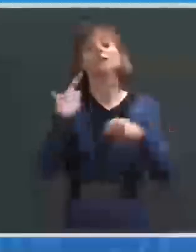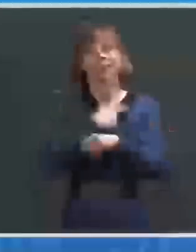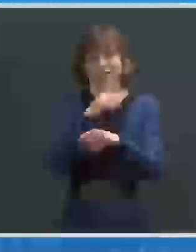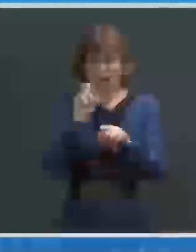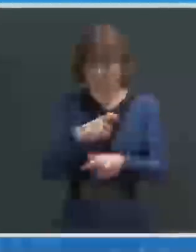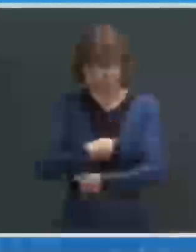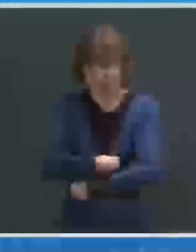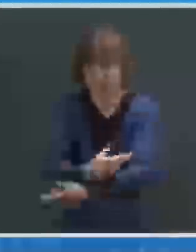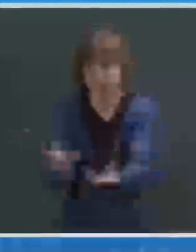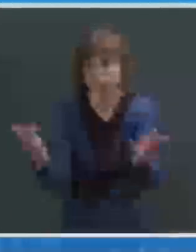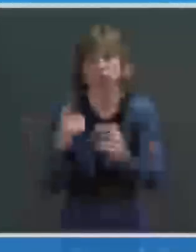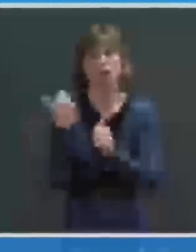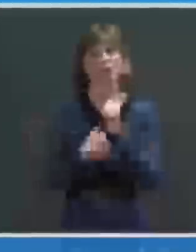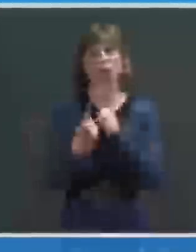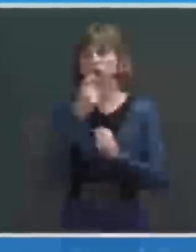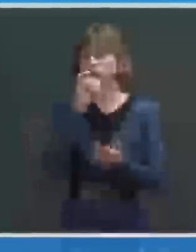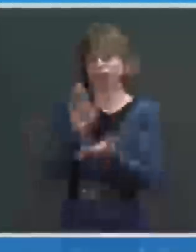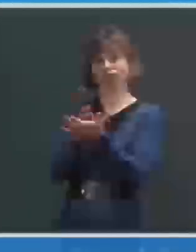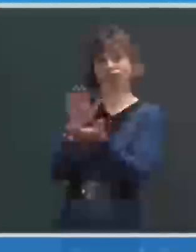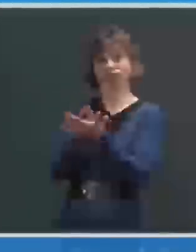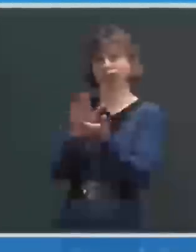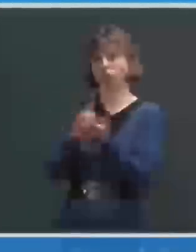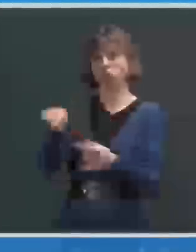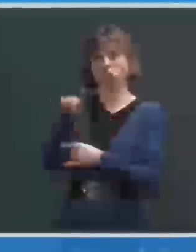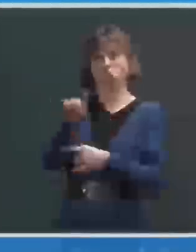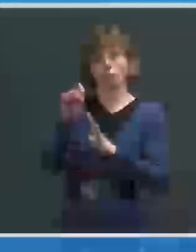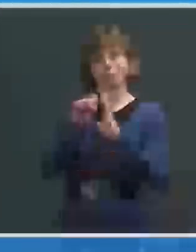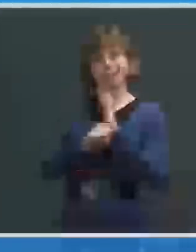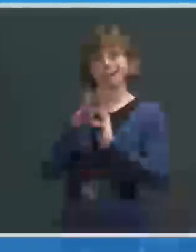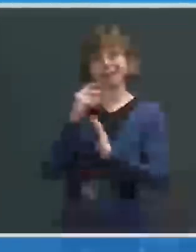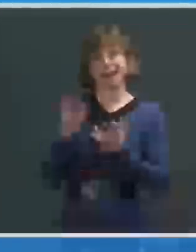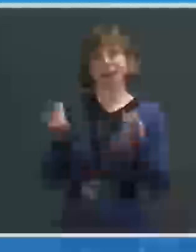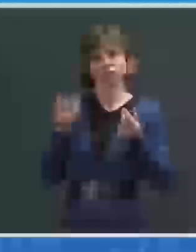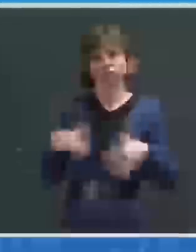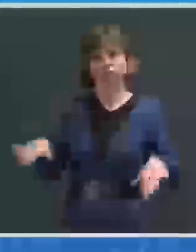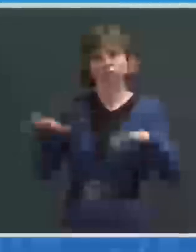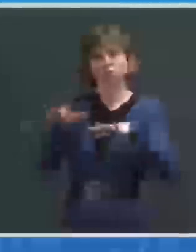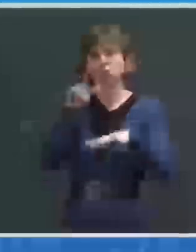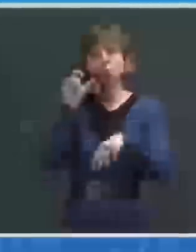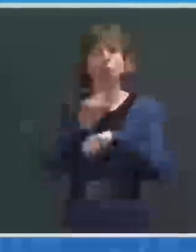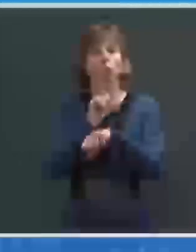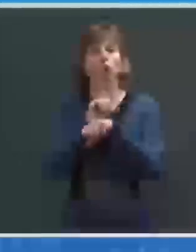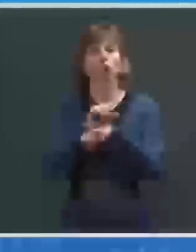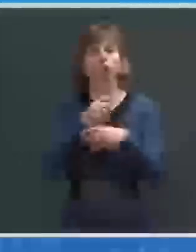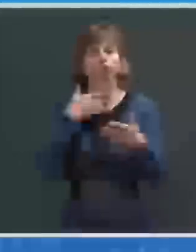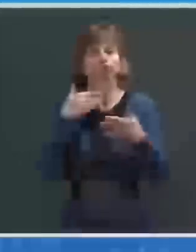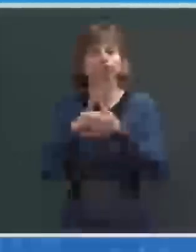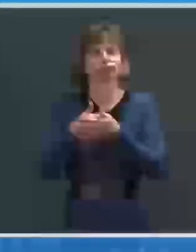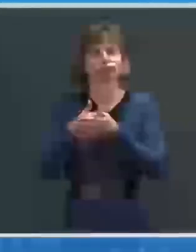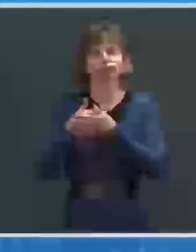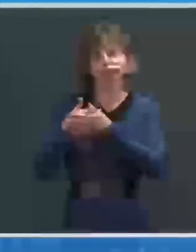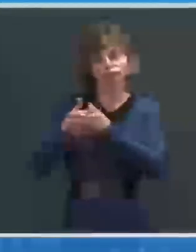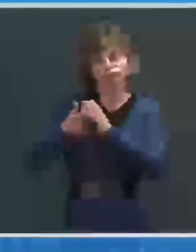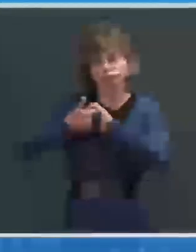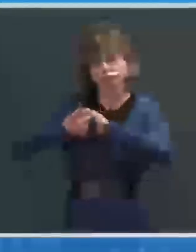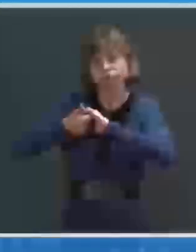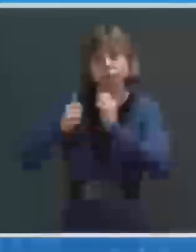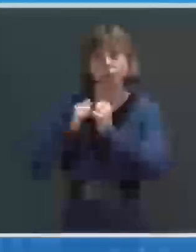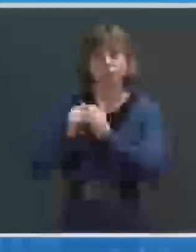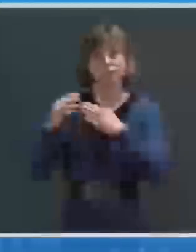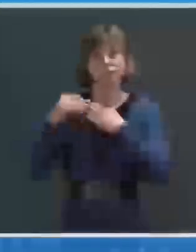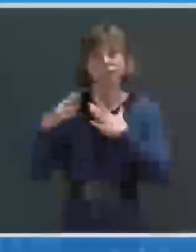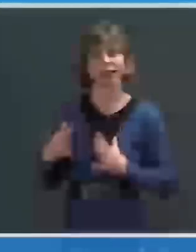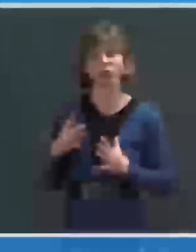so kudos to those states and jurisdictions who are already working closely with trusted leaders in the hardest hit communities to